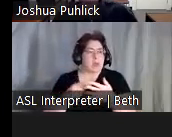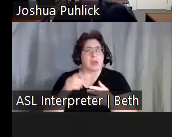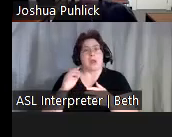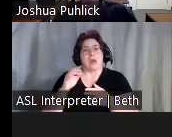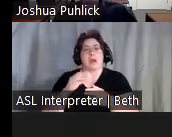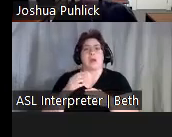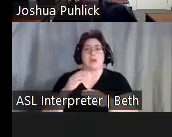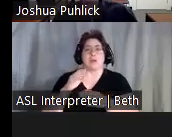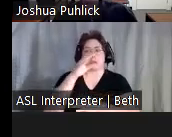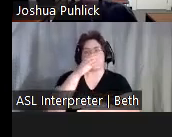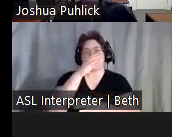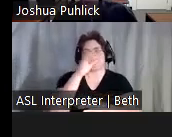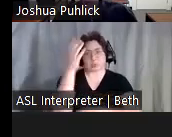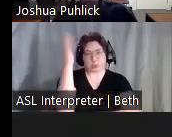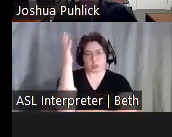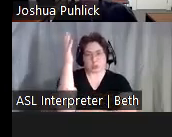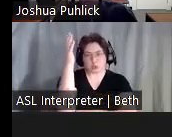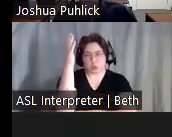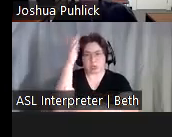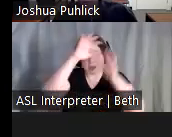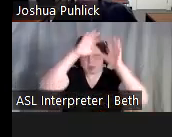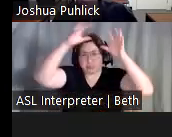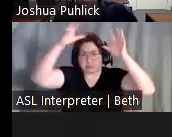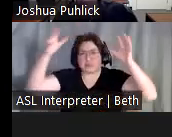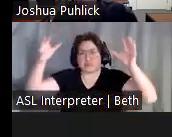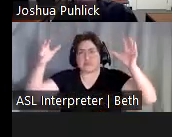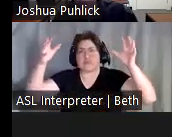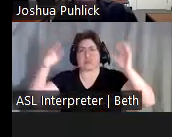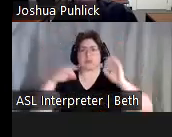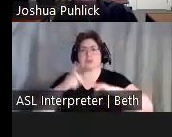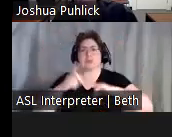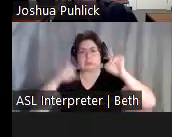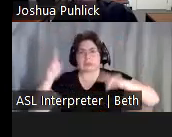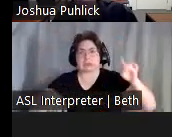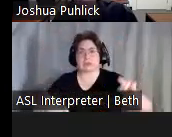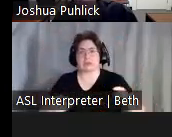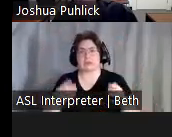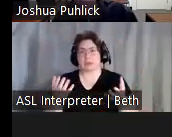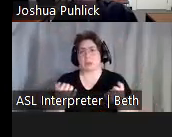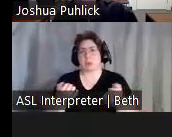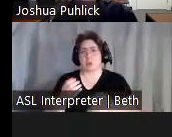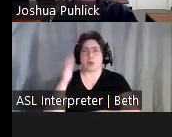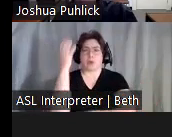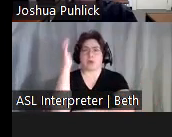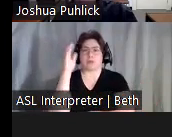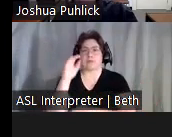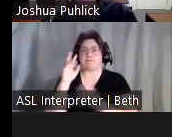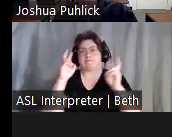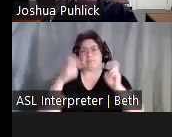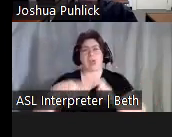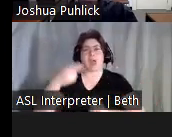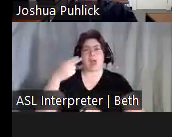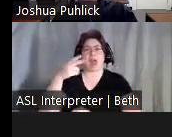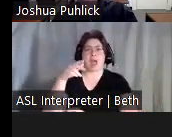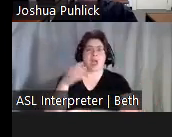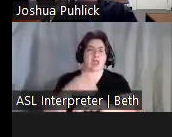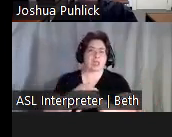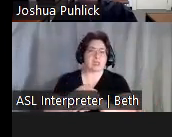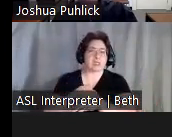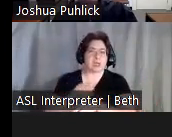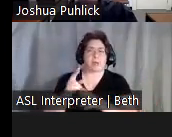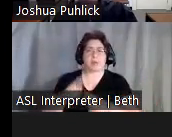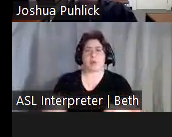important. We want to grow trees that have high timber value, that yield harvested